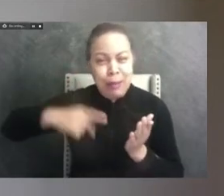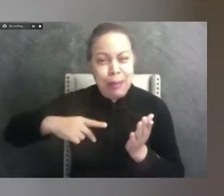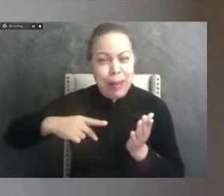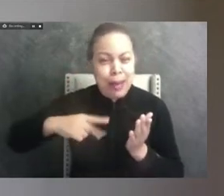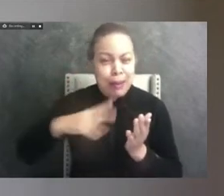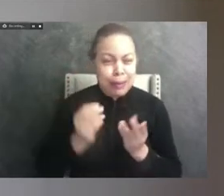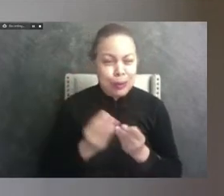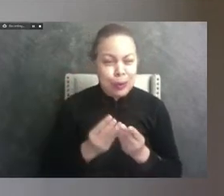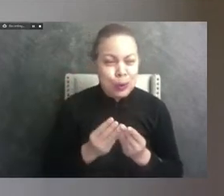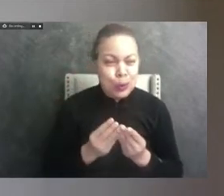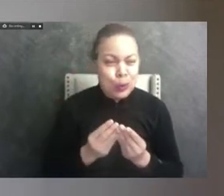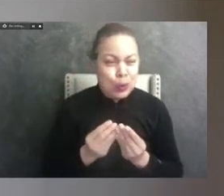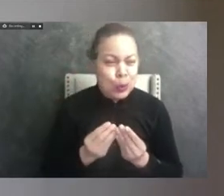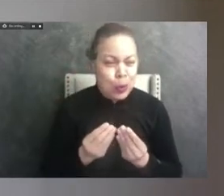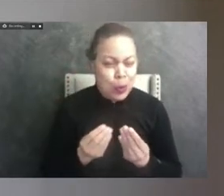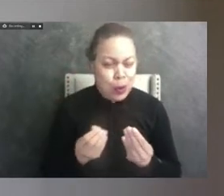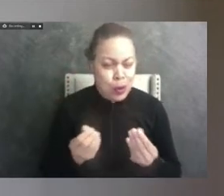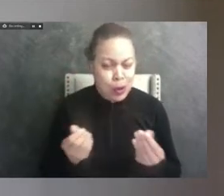hands.